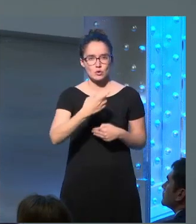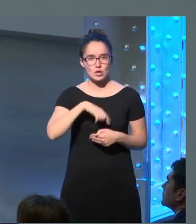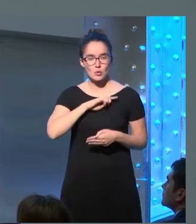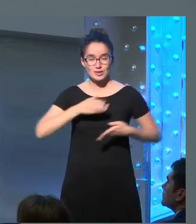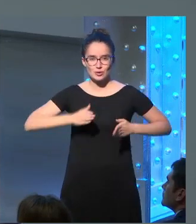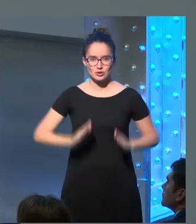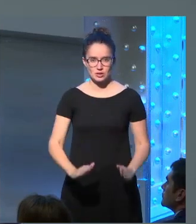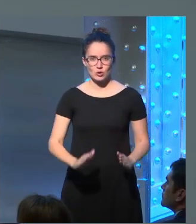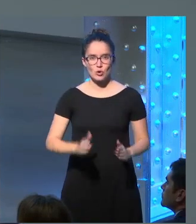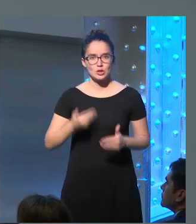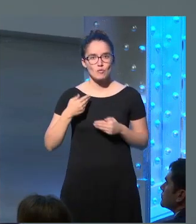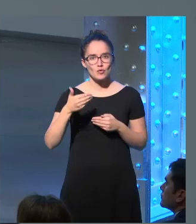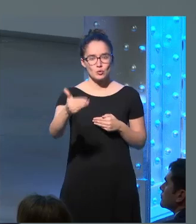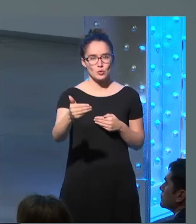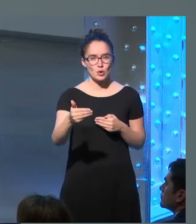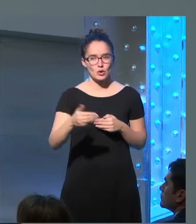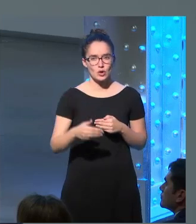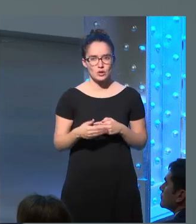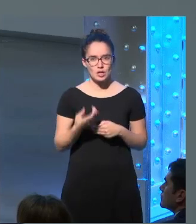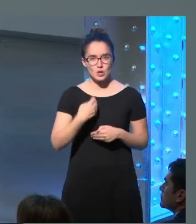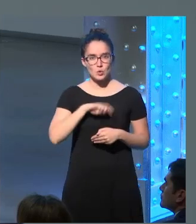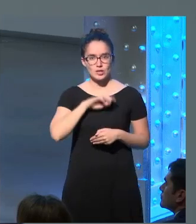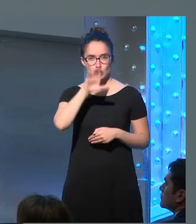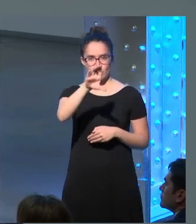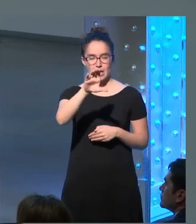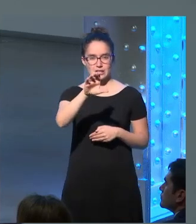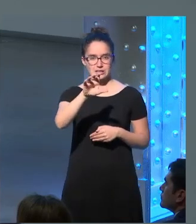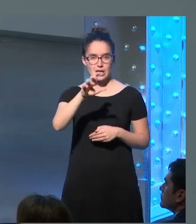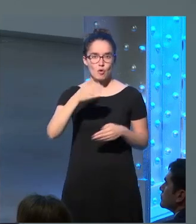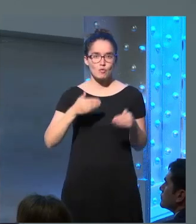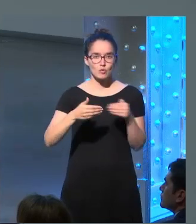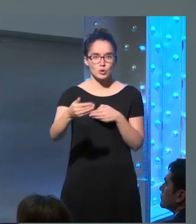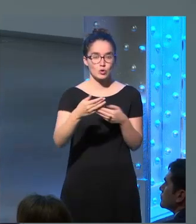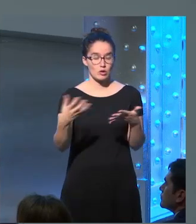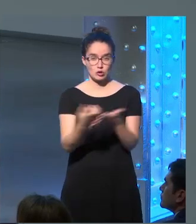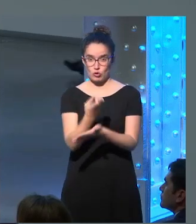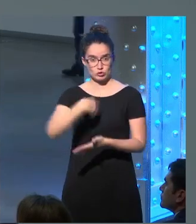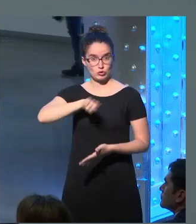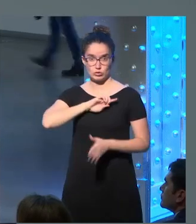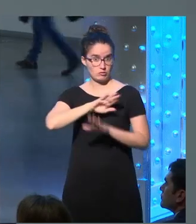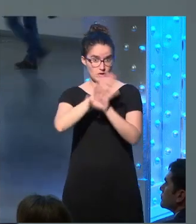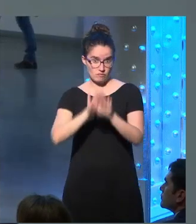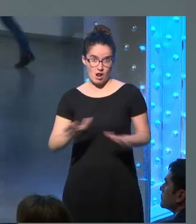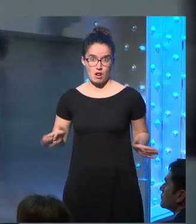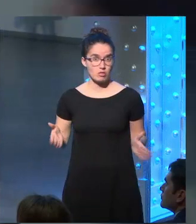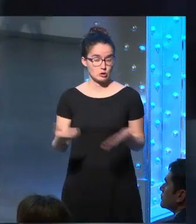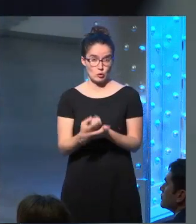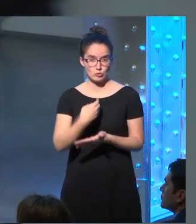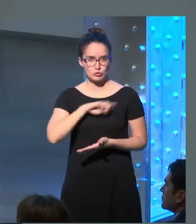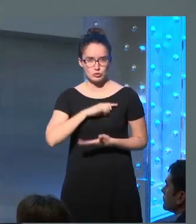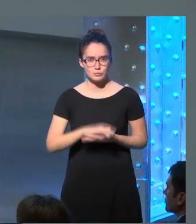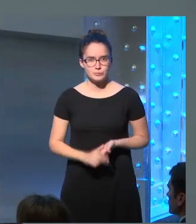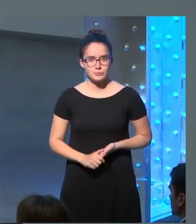We are worried because it is the future of our children, the future of our country, and the future of all of us, really.